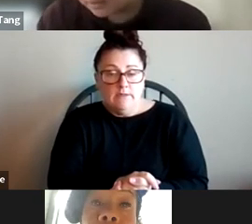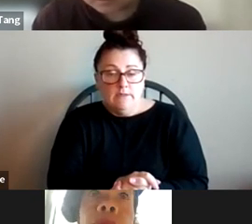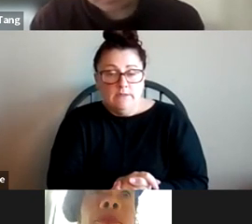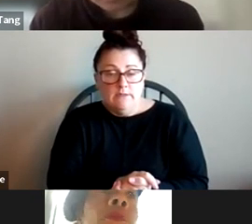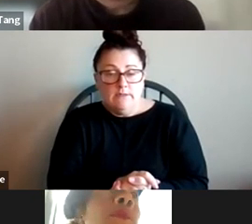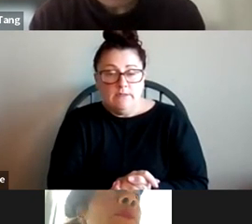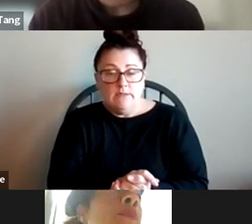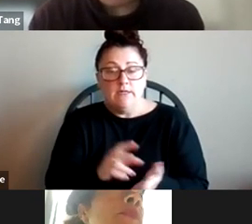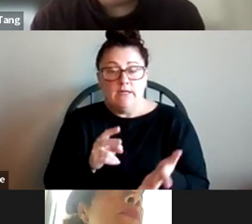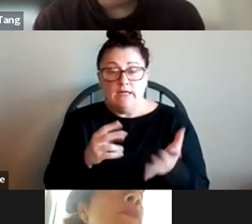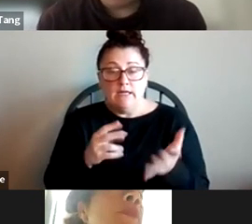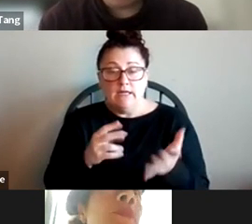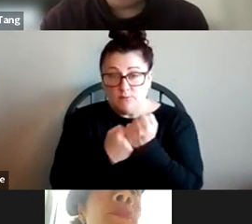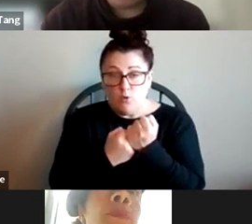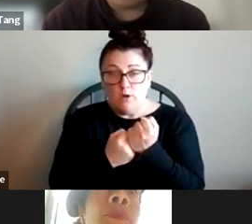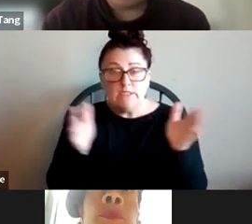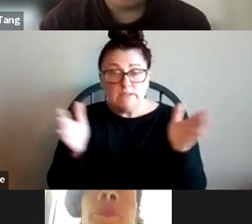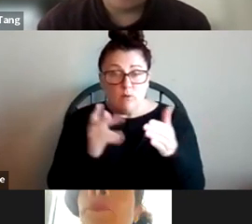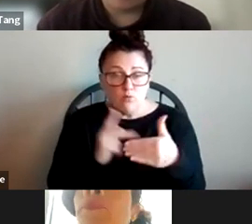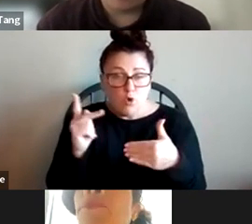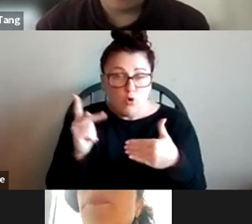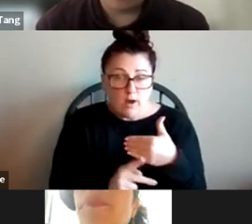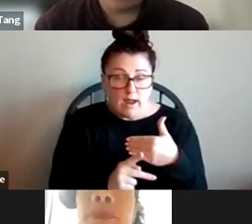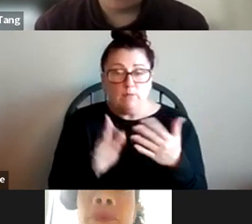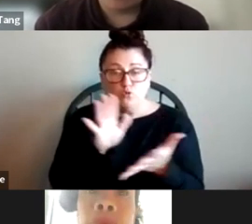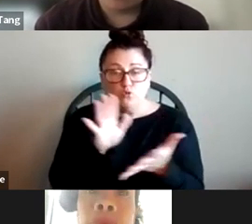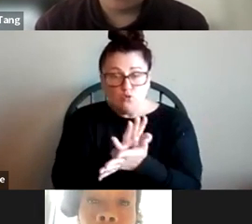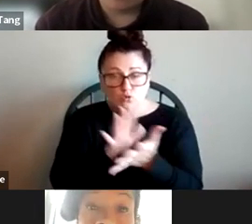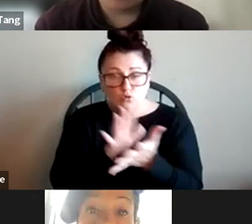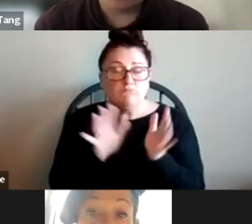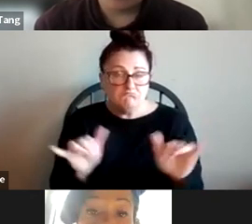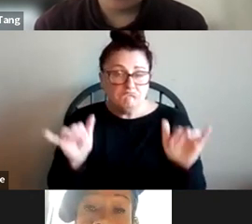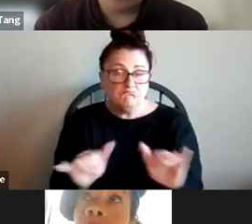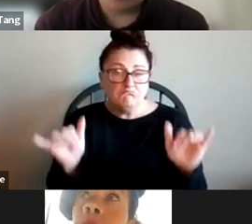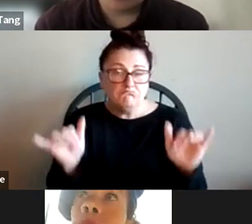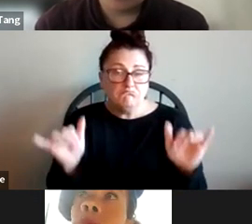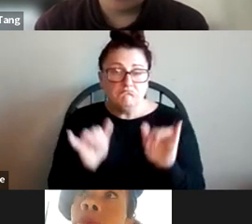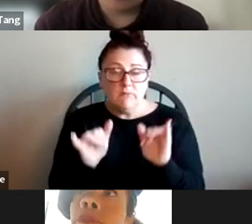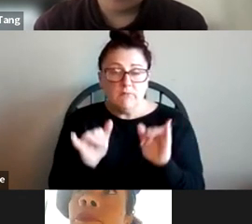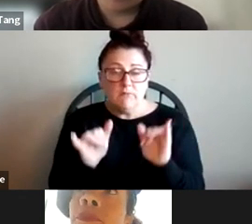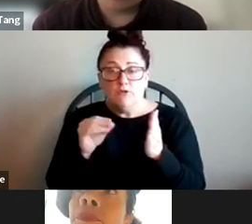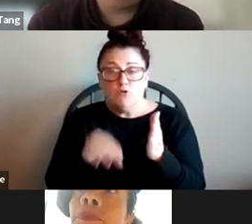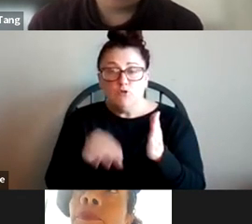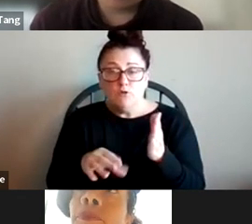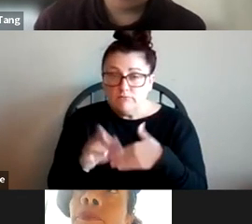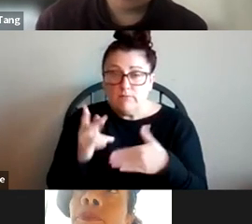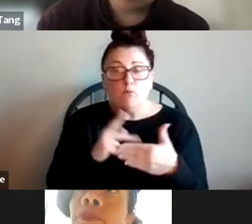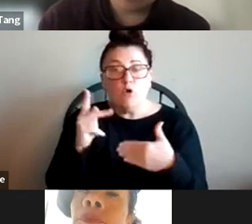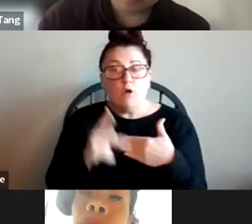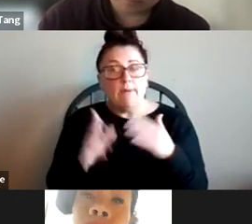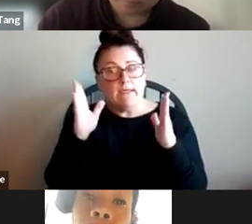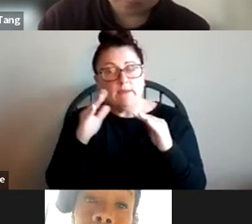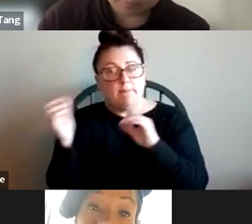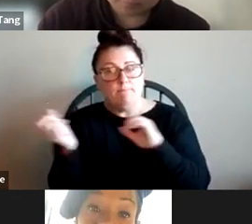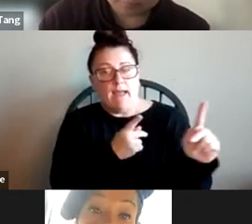like them supporting small programs in traditional schools, students enter these programs and then are expected to